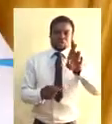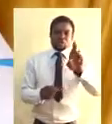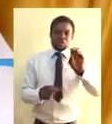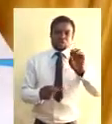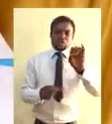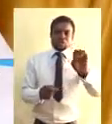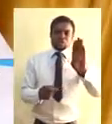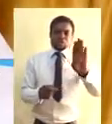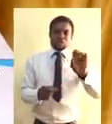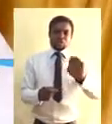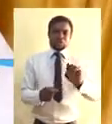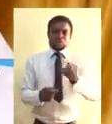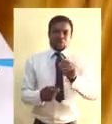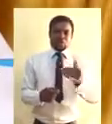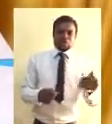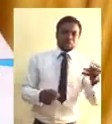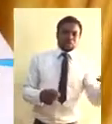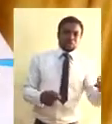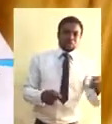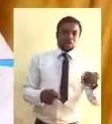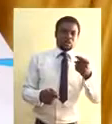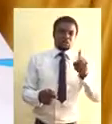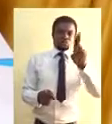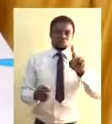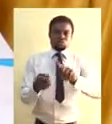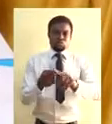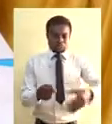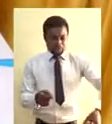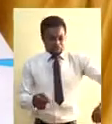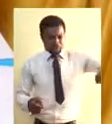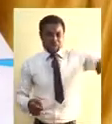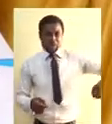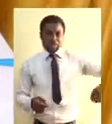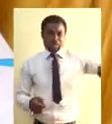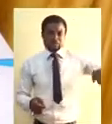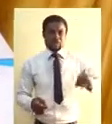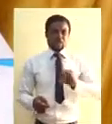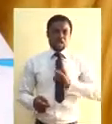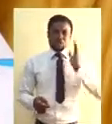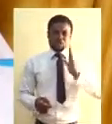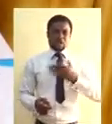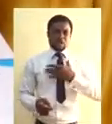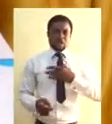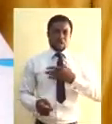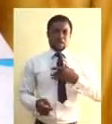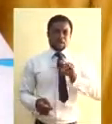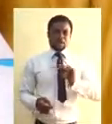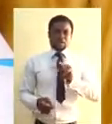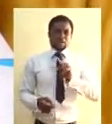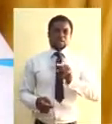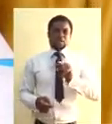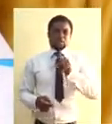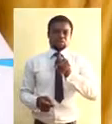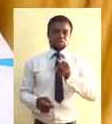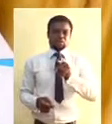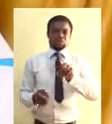any material you want to use as the carrier, and you have make your bag. So I would like you to practicalize yours,